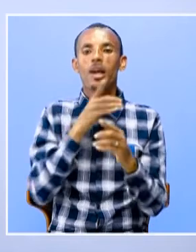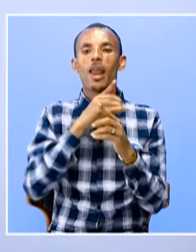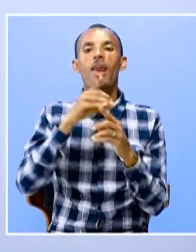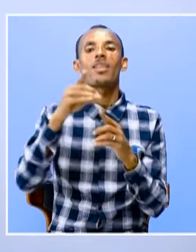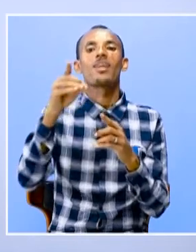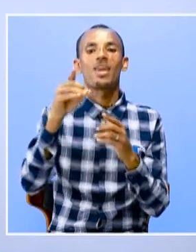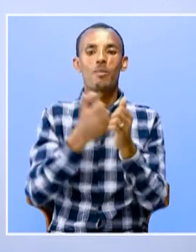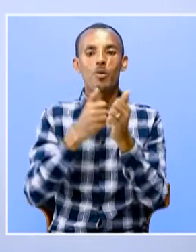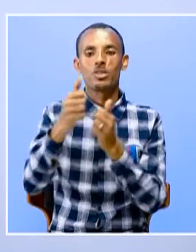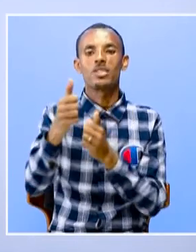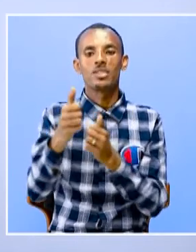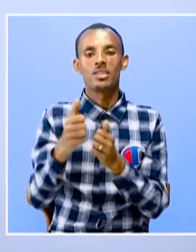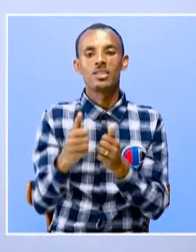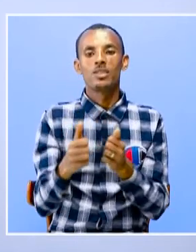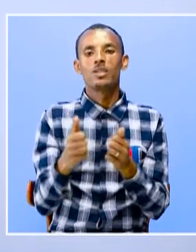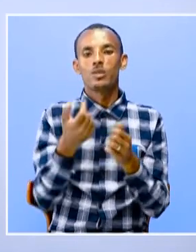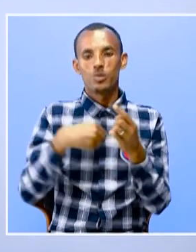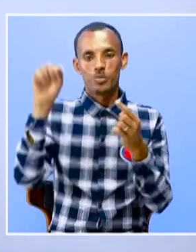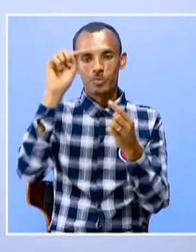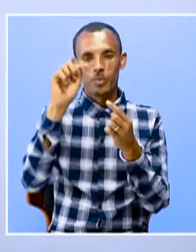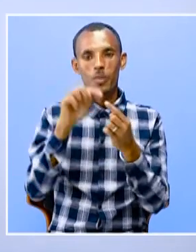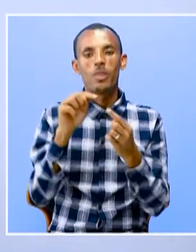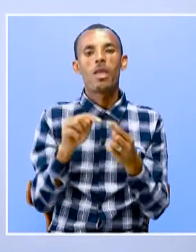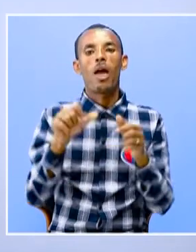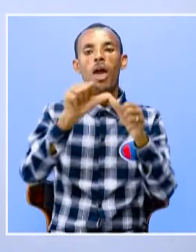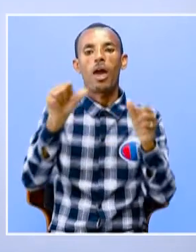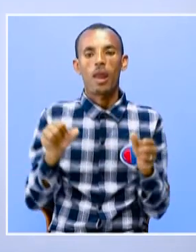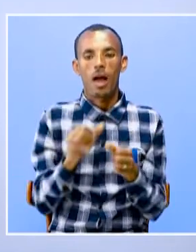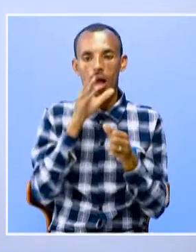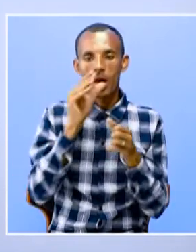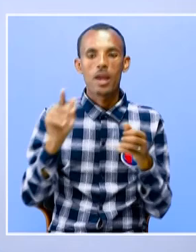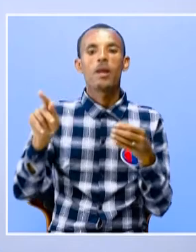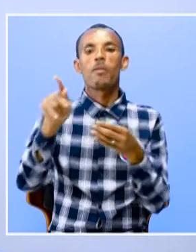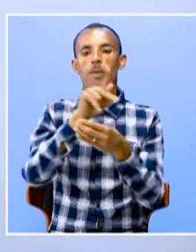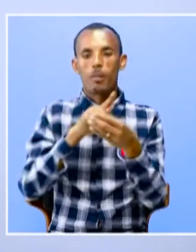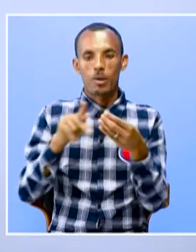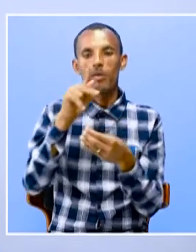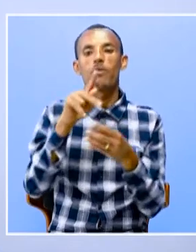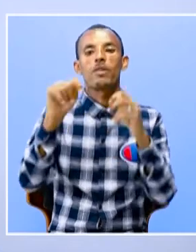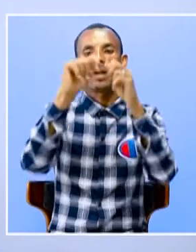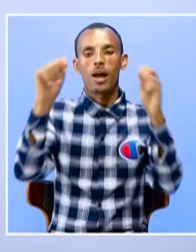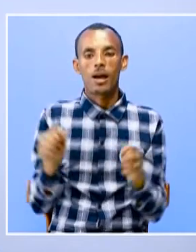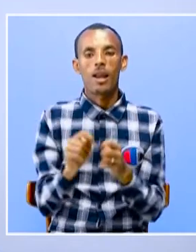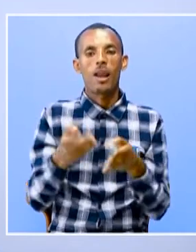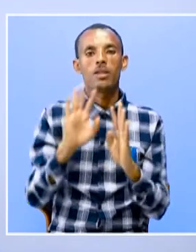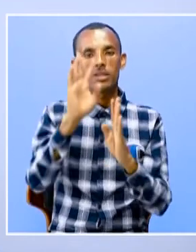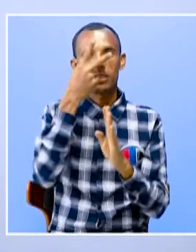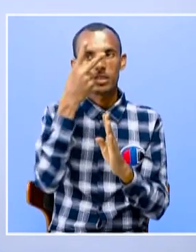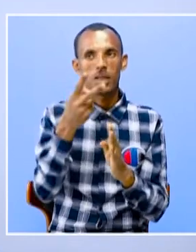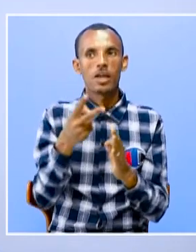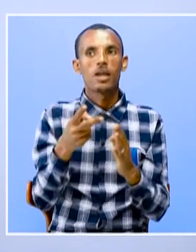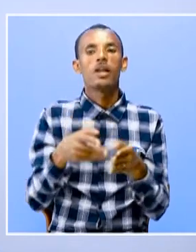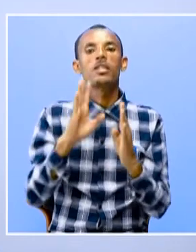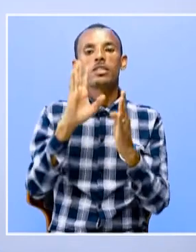directly proceeding to area and perimeter of triangles, let's see or let's